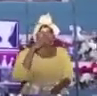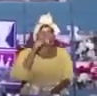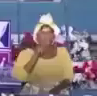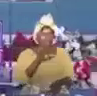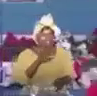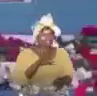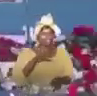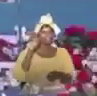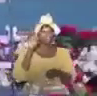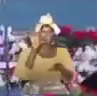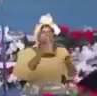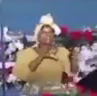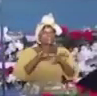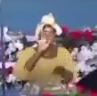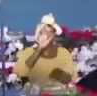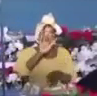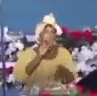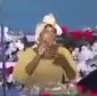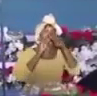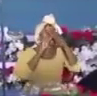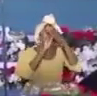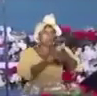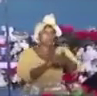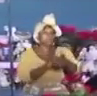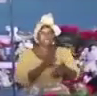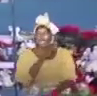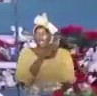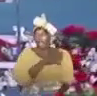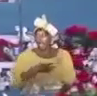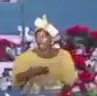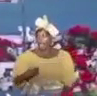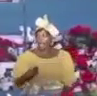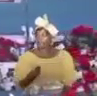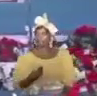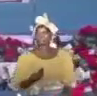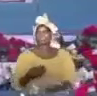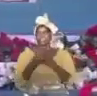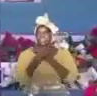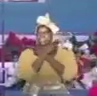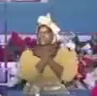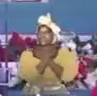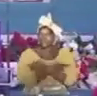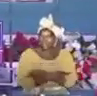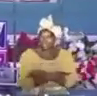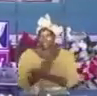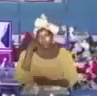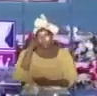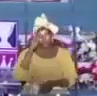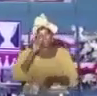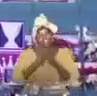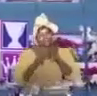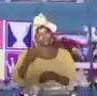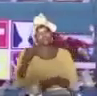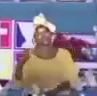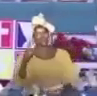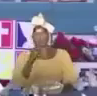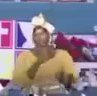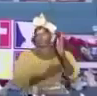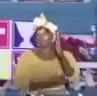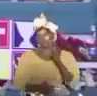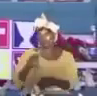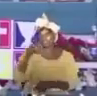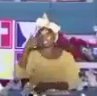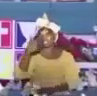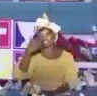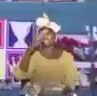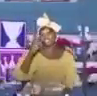giving perspective to our understanding of rest. He said, there remaineth a rest for the people of God. Genesis